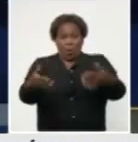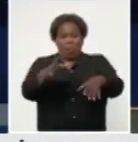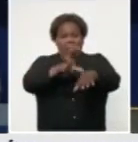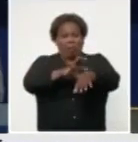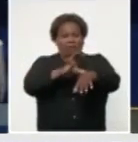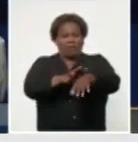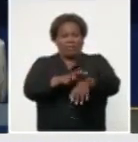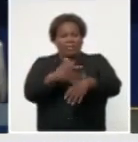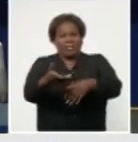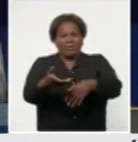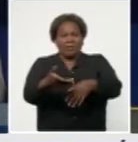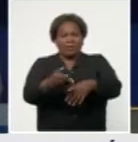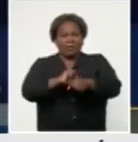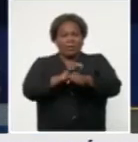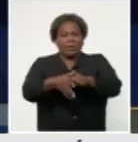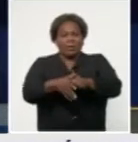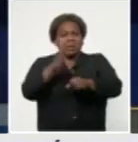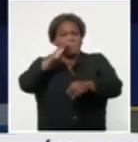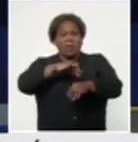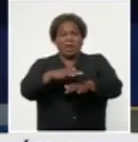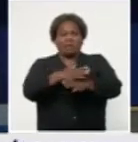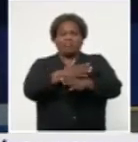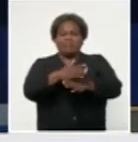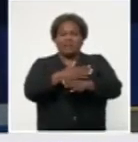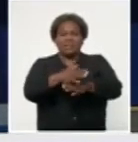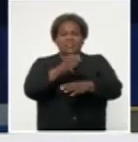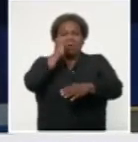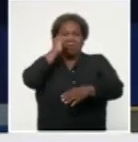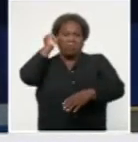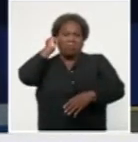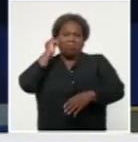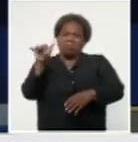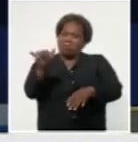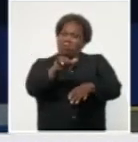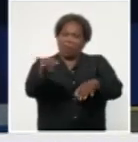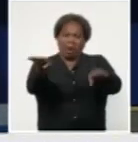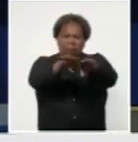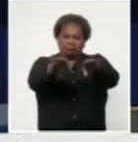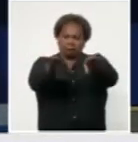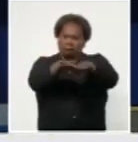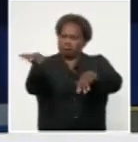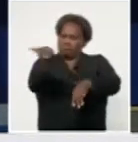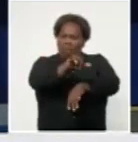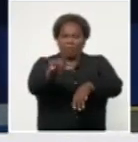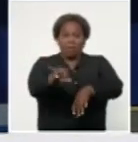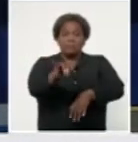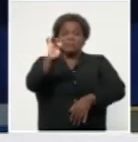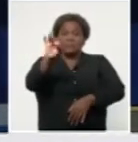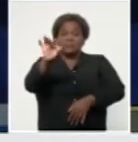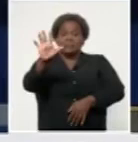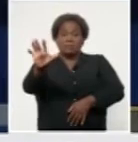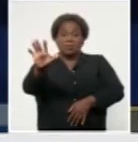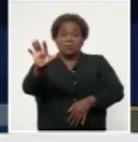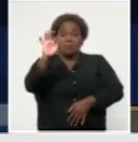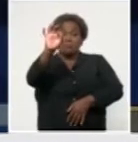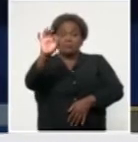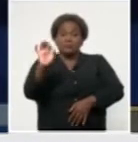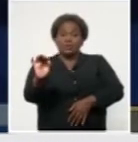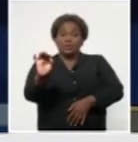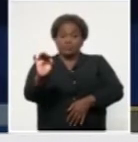49.3%. In our country, as we always say, in the behavior of the pandemic, there are not much differences in terms of the